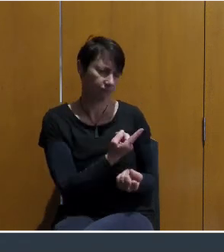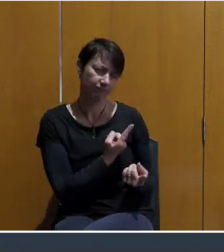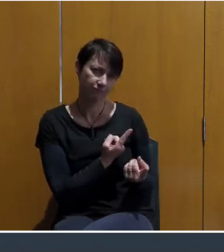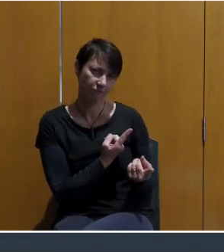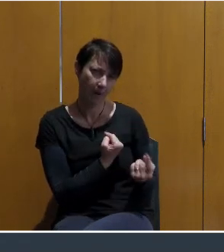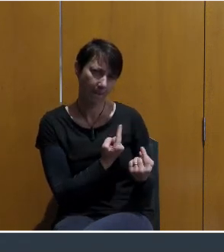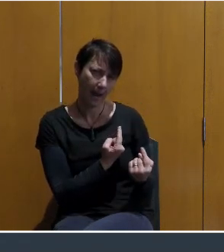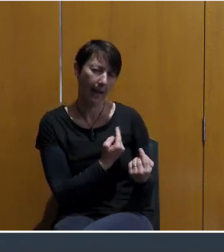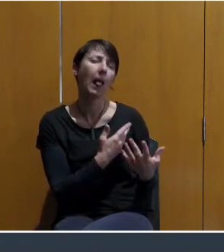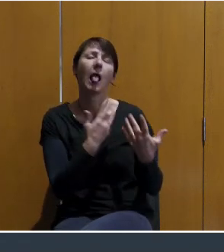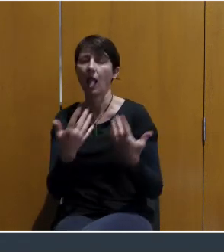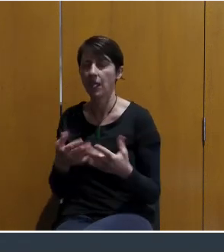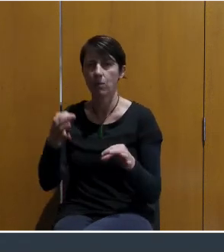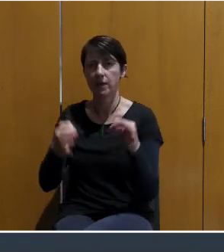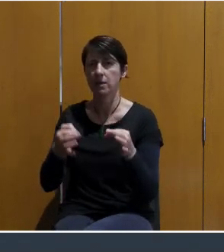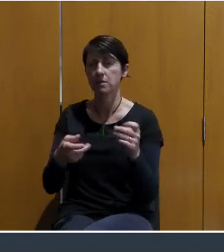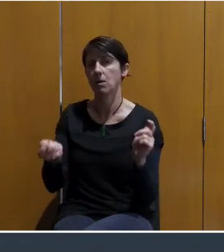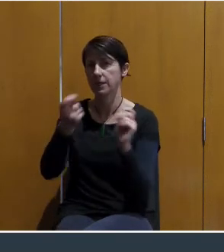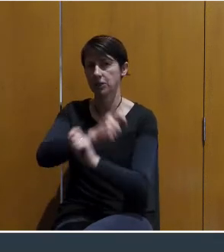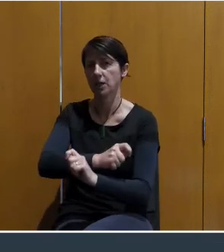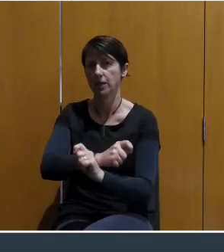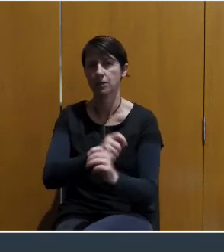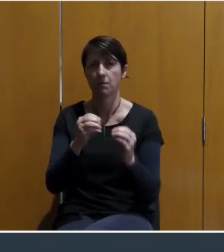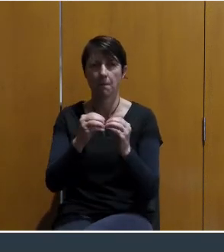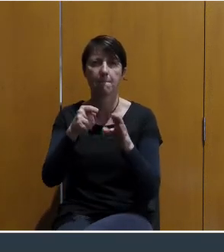Okay, so I will open.